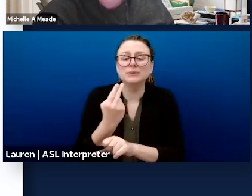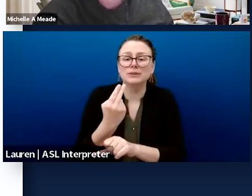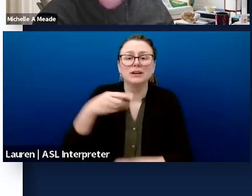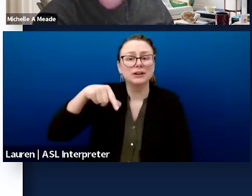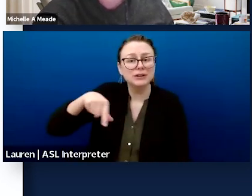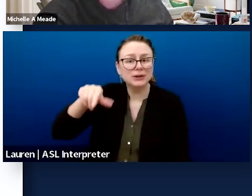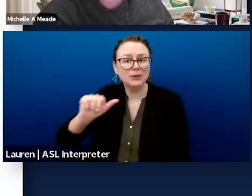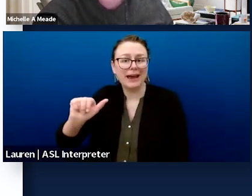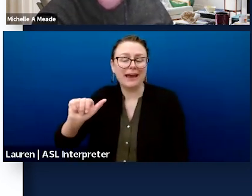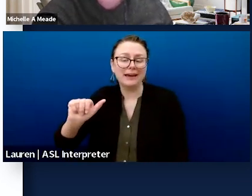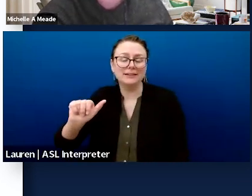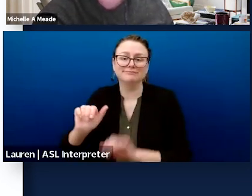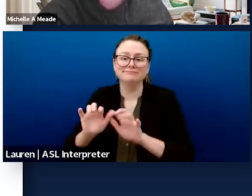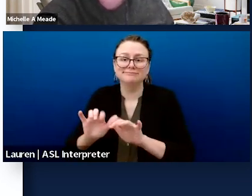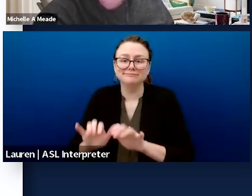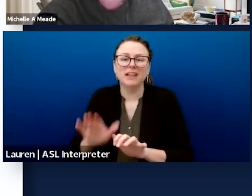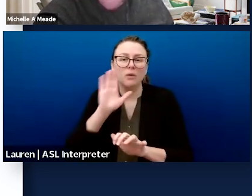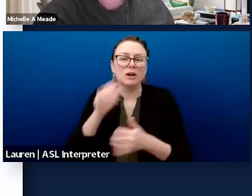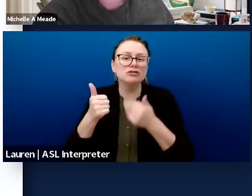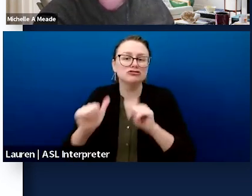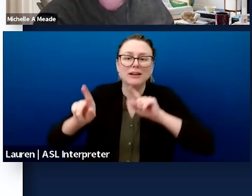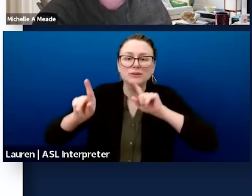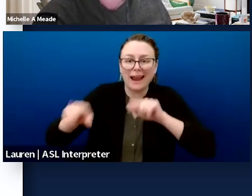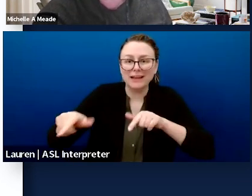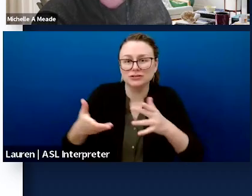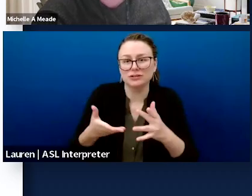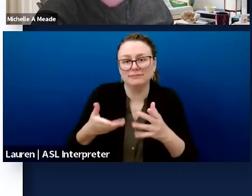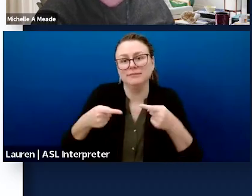section, and we will do our best to integrate it into the programming.